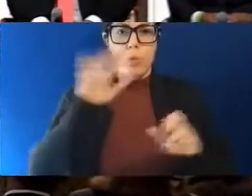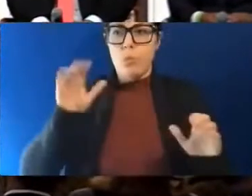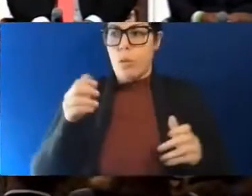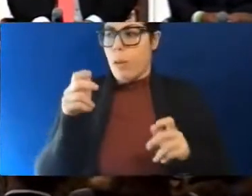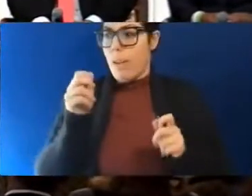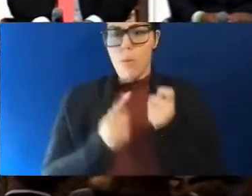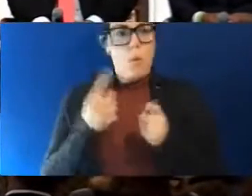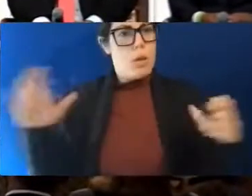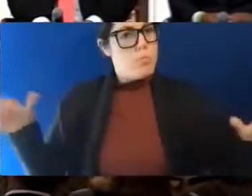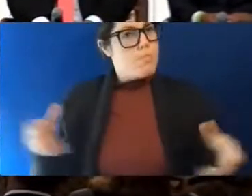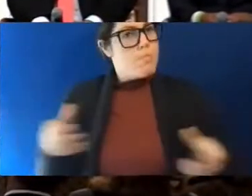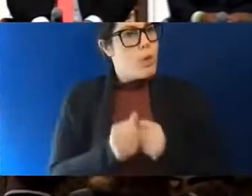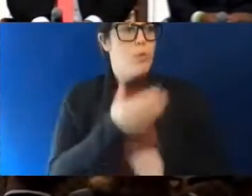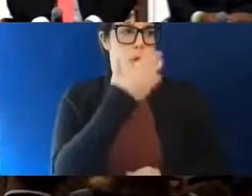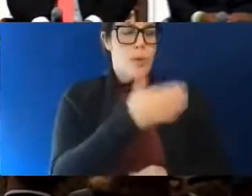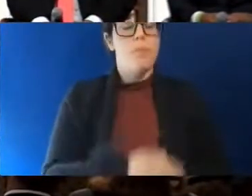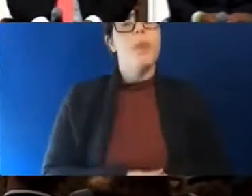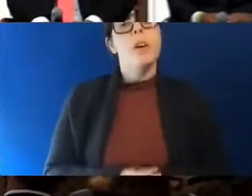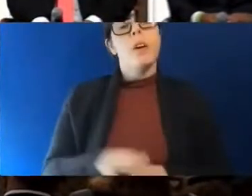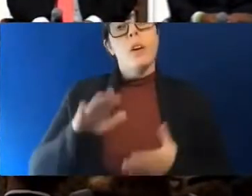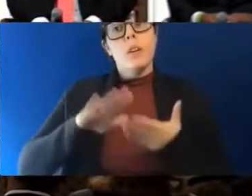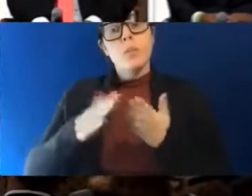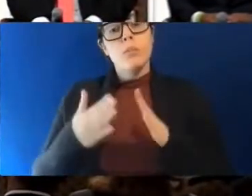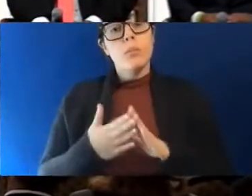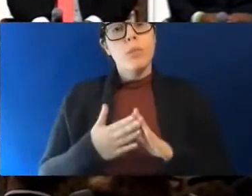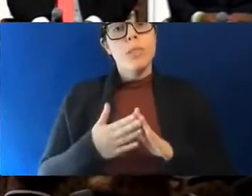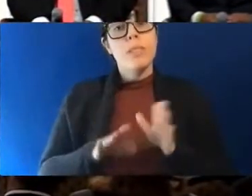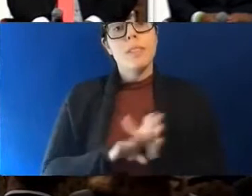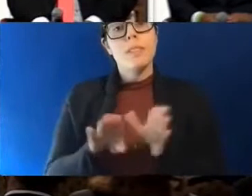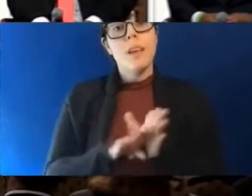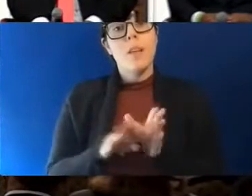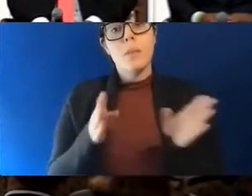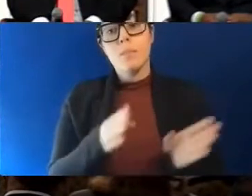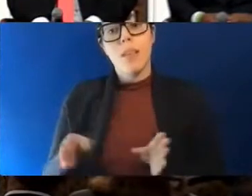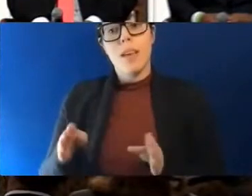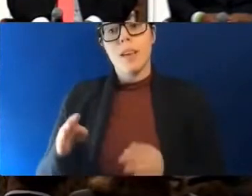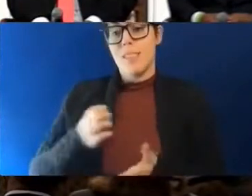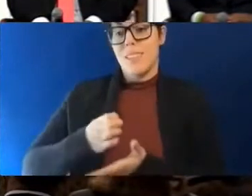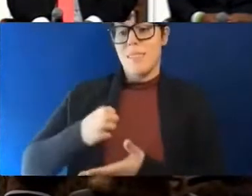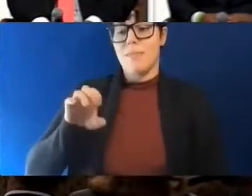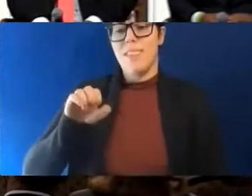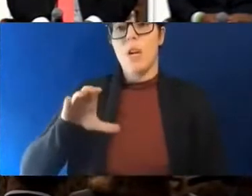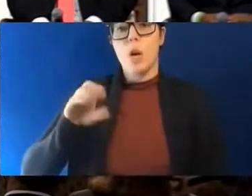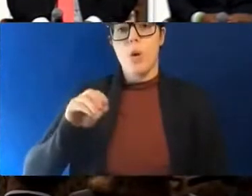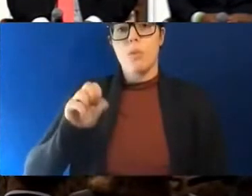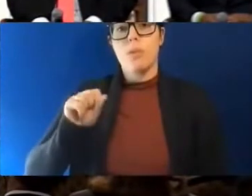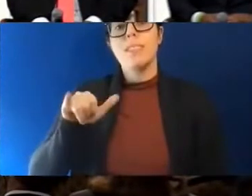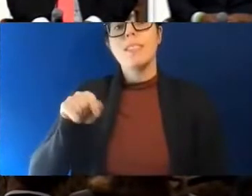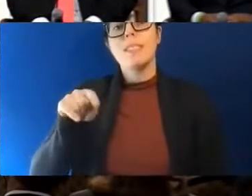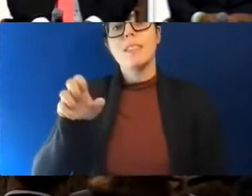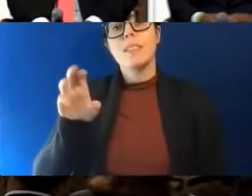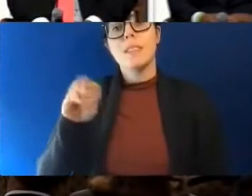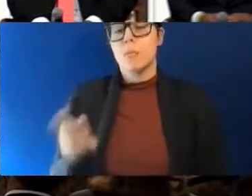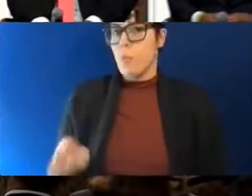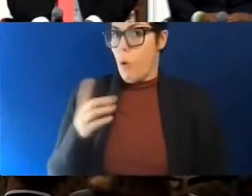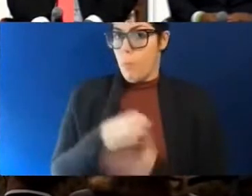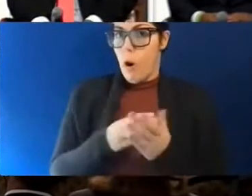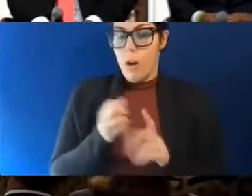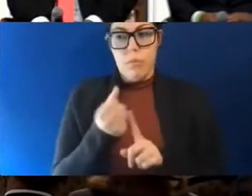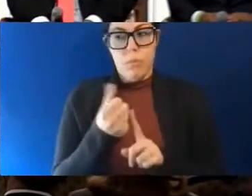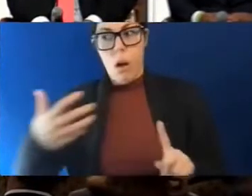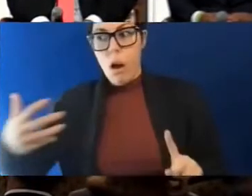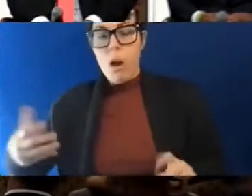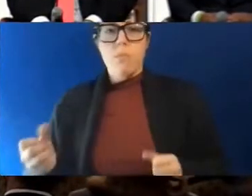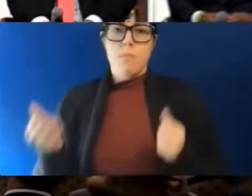thank you. So the community development finance ecosystem, which is only one part of the corporate commitments that many